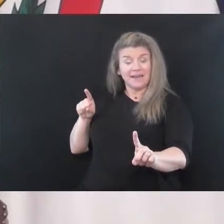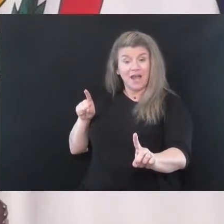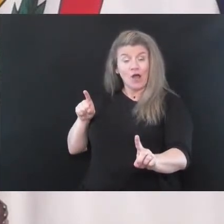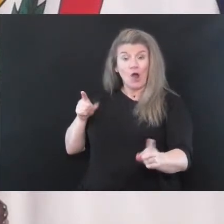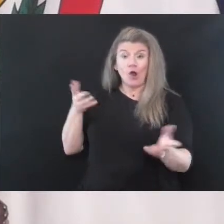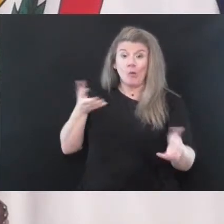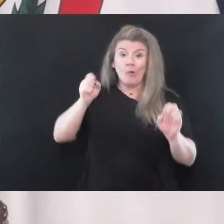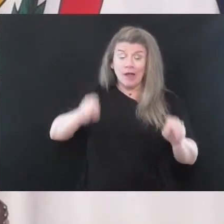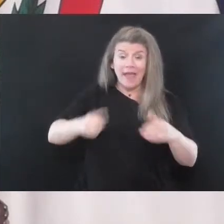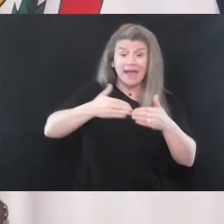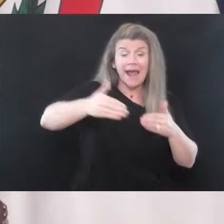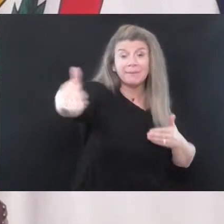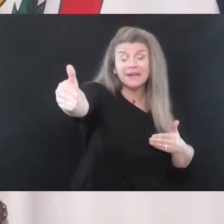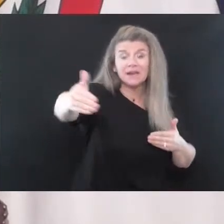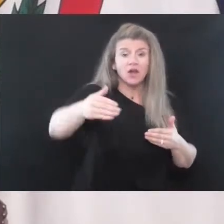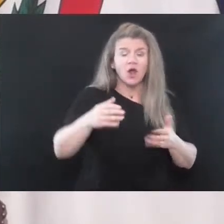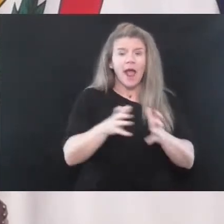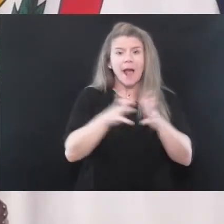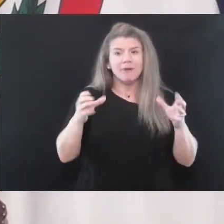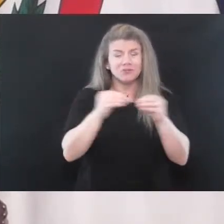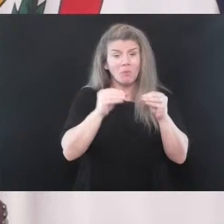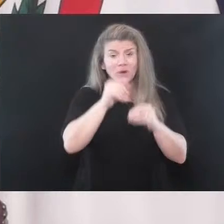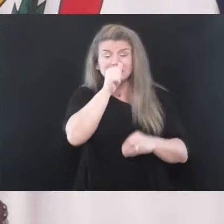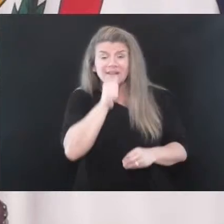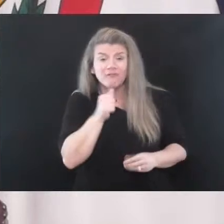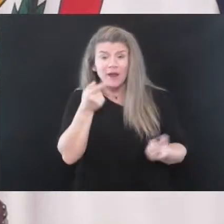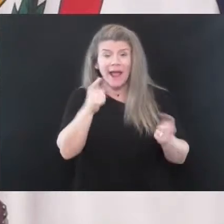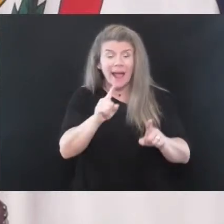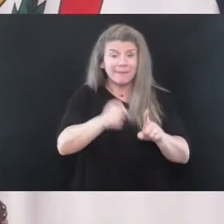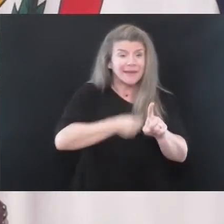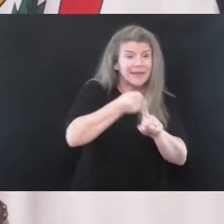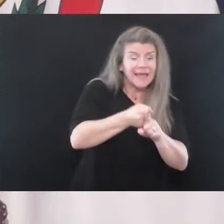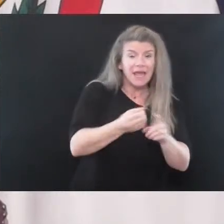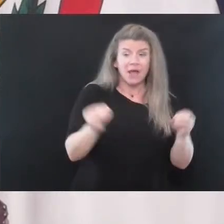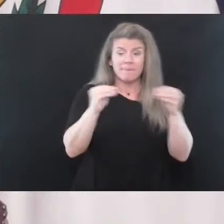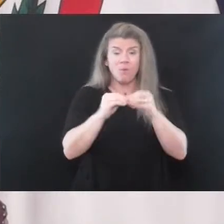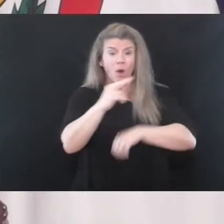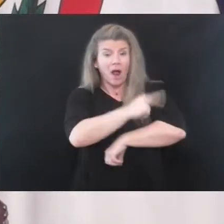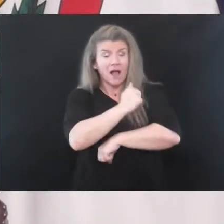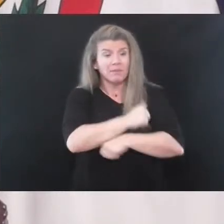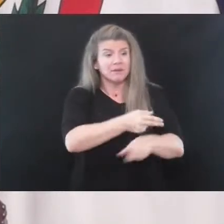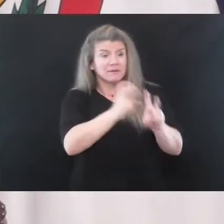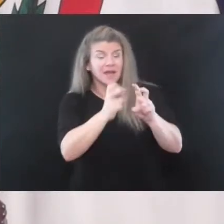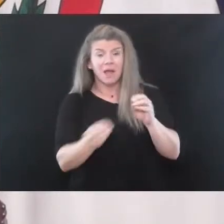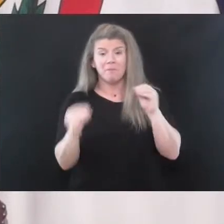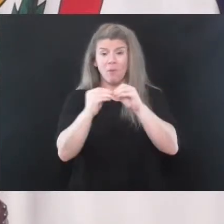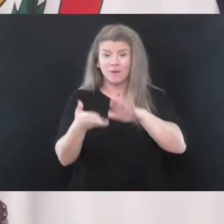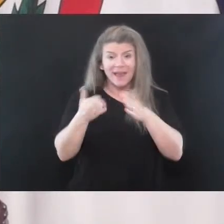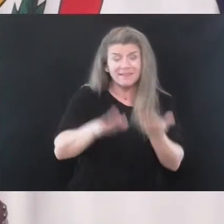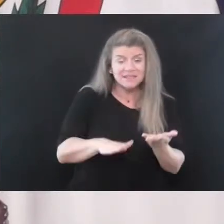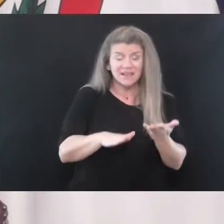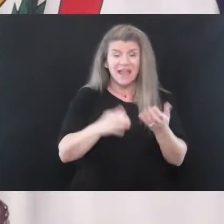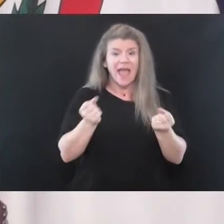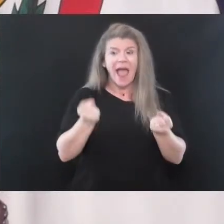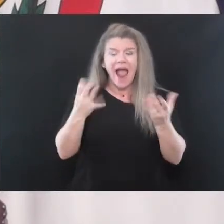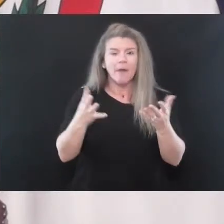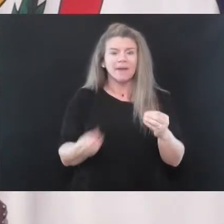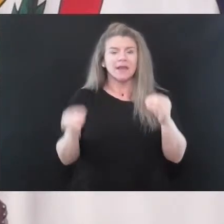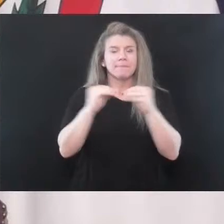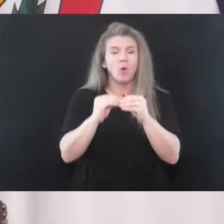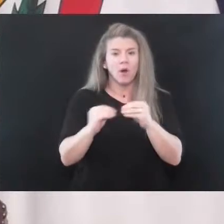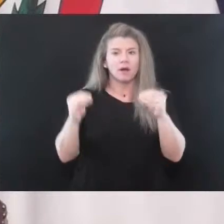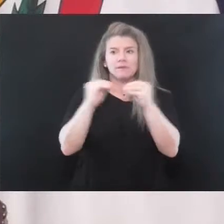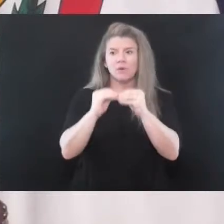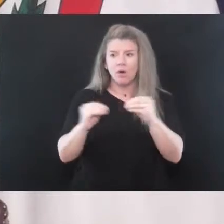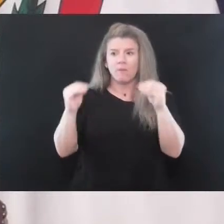have to do, how much more suffering we'll go through, how many more hospitalizations, how many more deaths, how many more